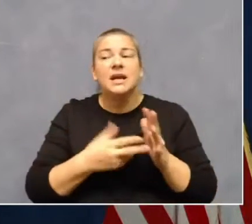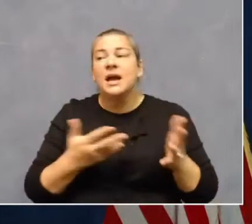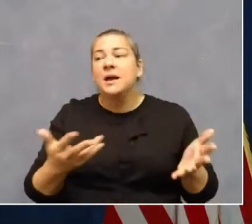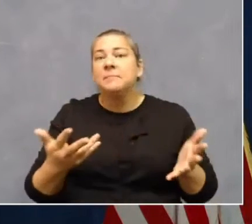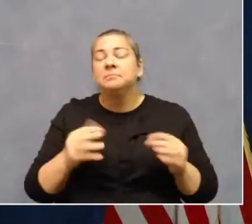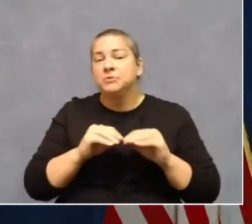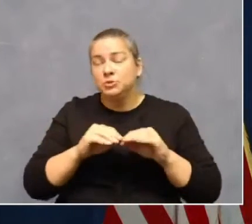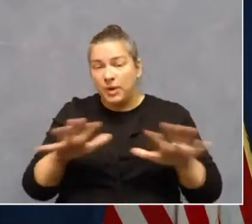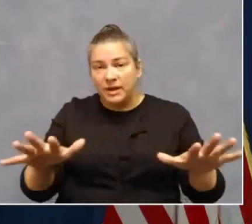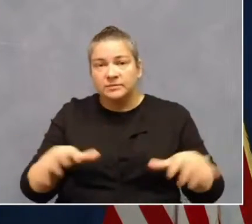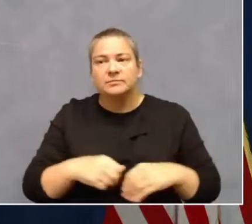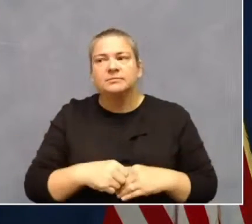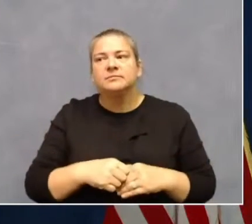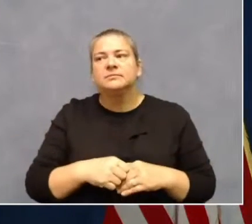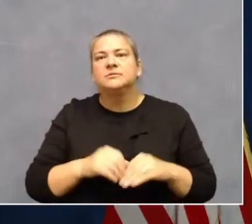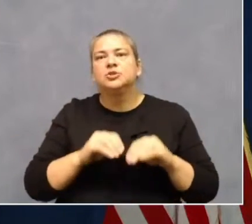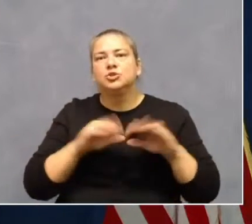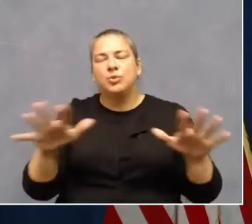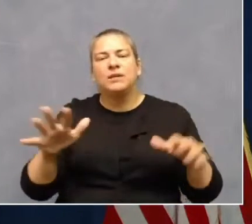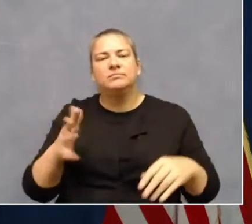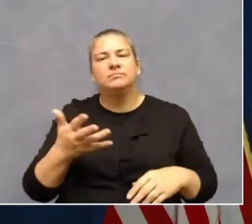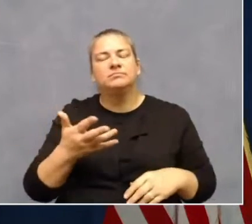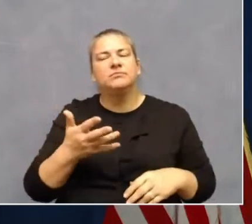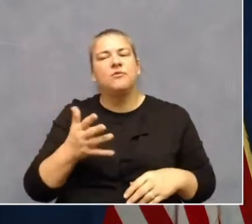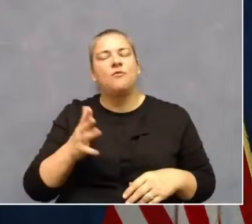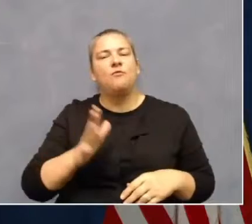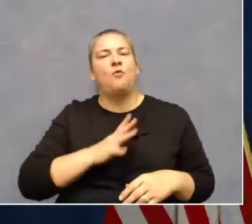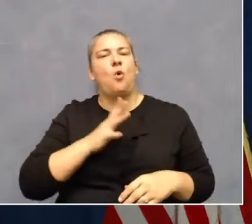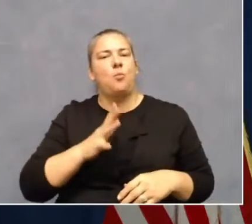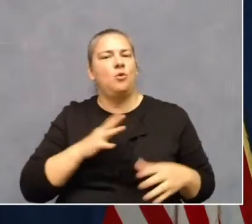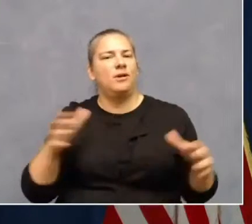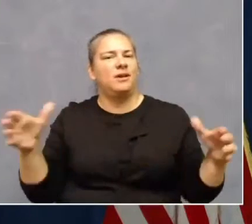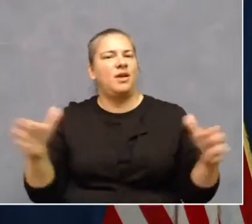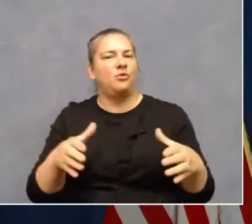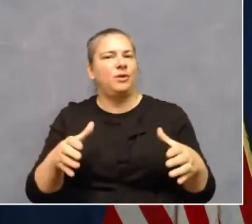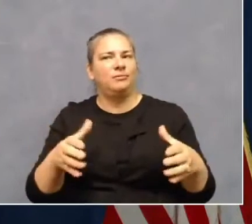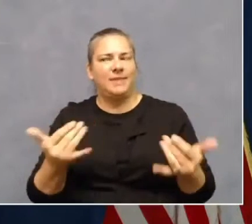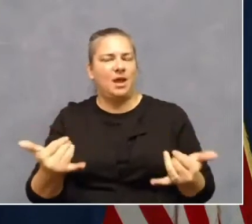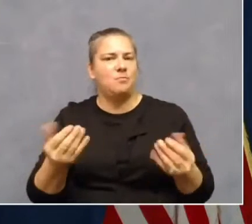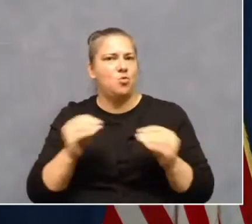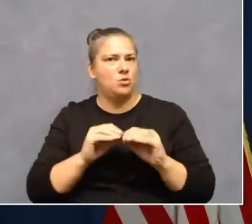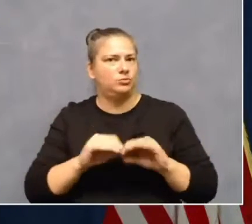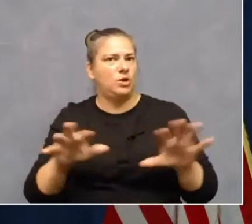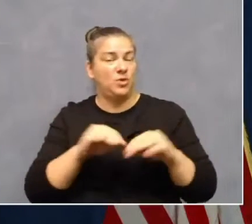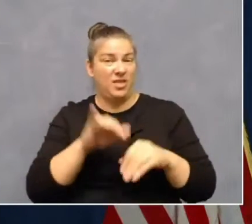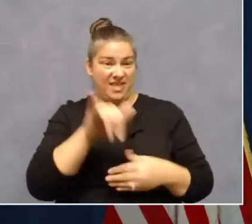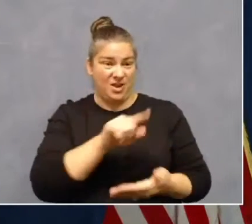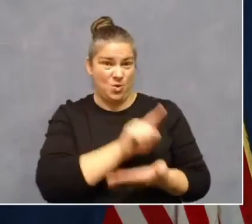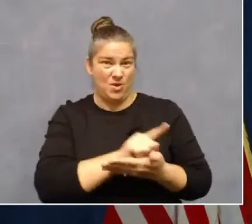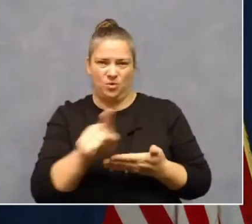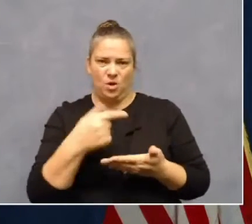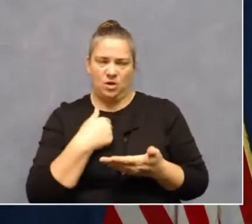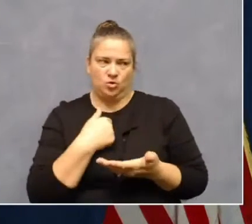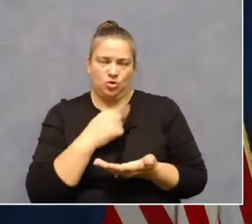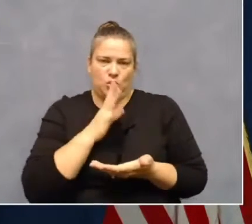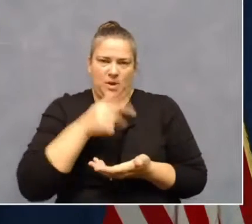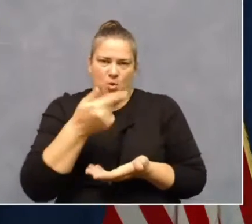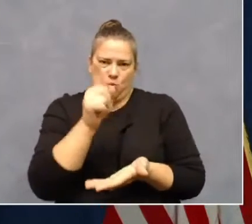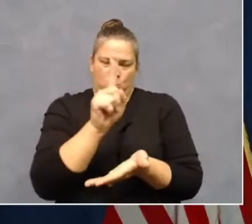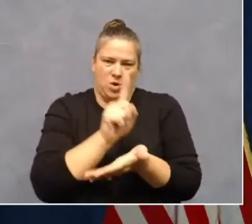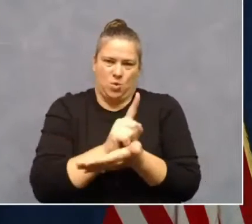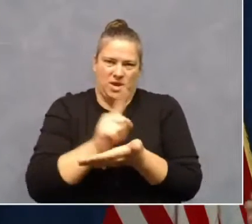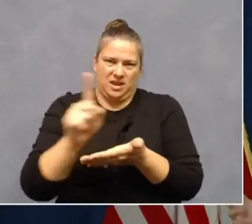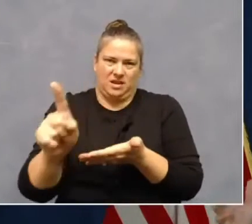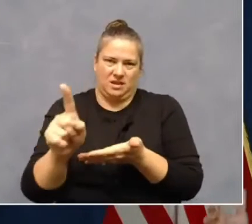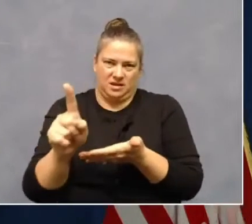see it spreading in informal gatherings more than ever. So during that week, and again, we're just talking about a week. You learn about it